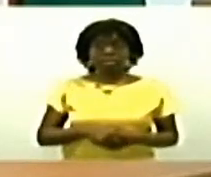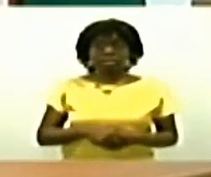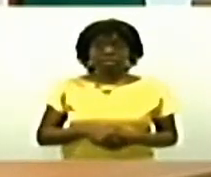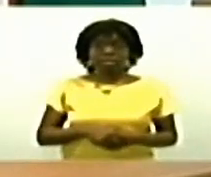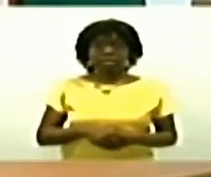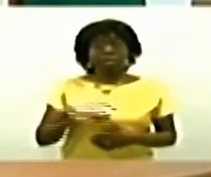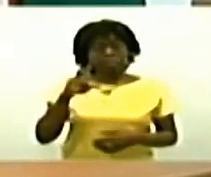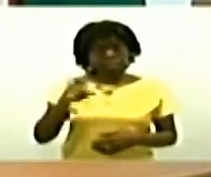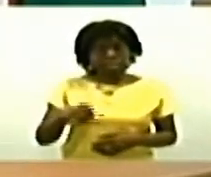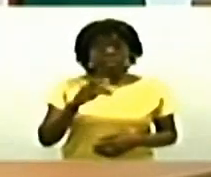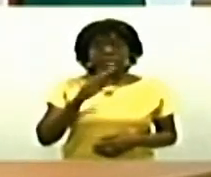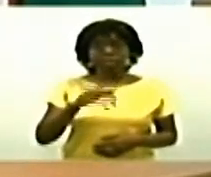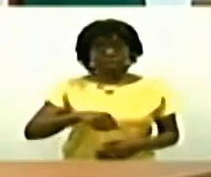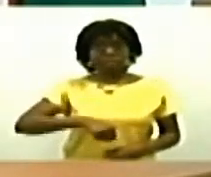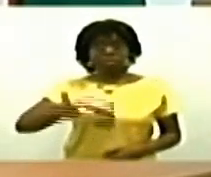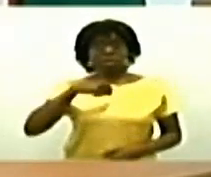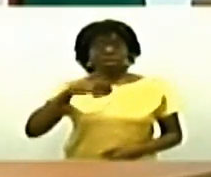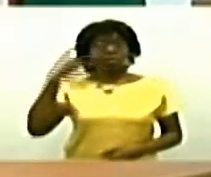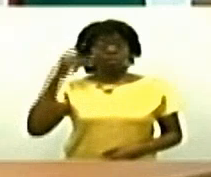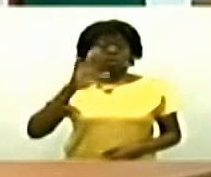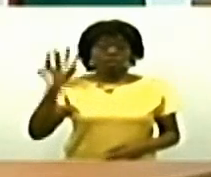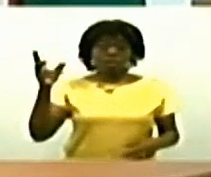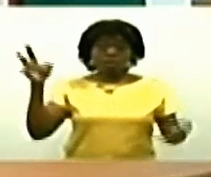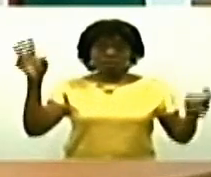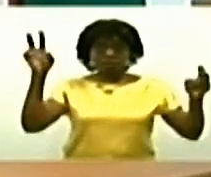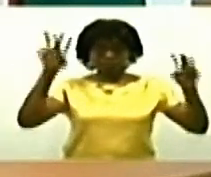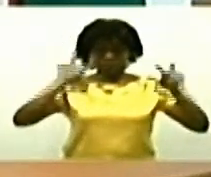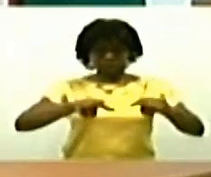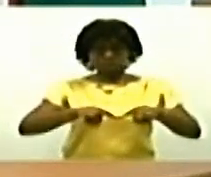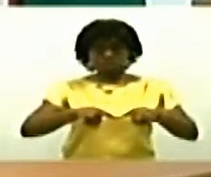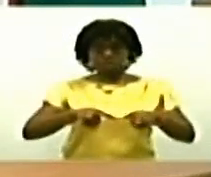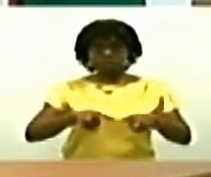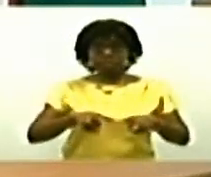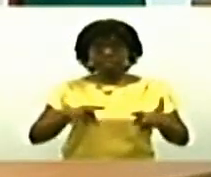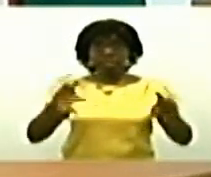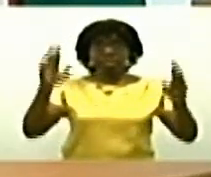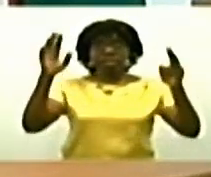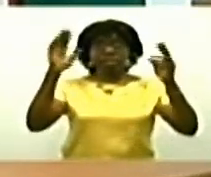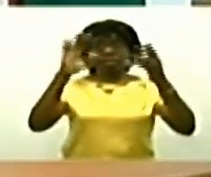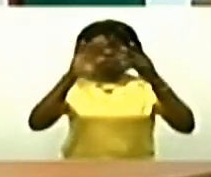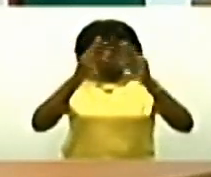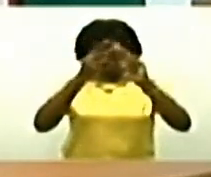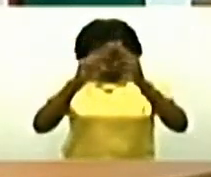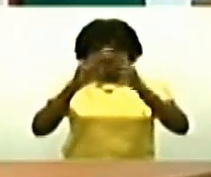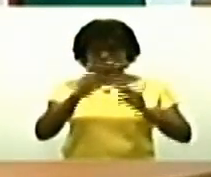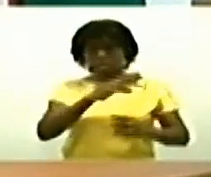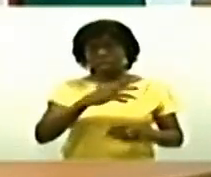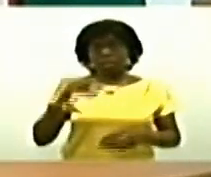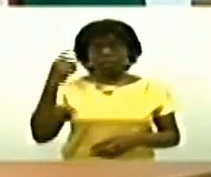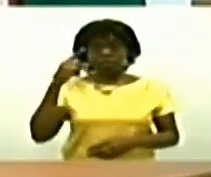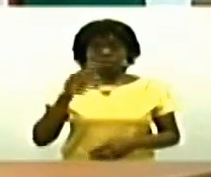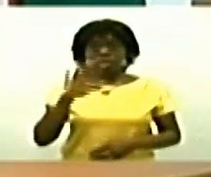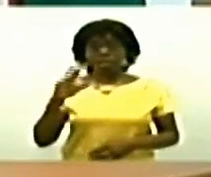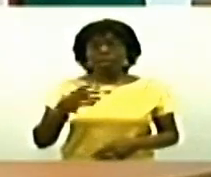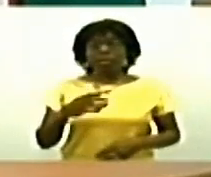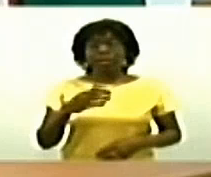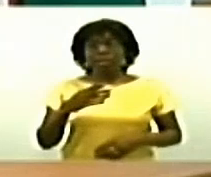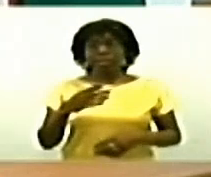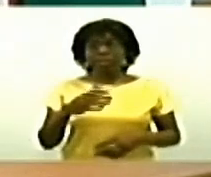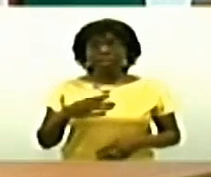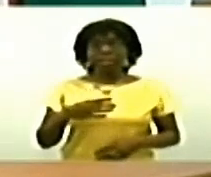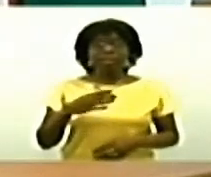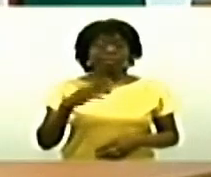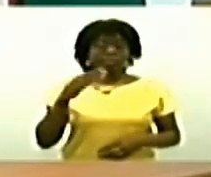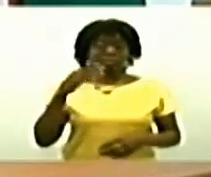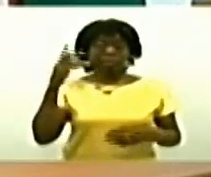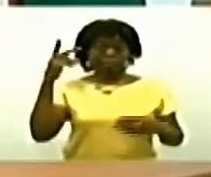It must be a proud moment for your village. And it must be a proud moment for the political party who sent you on this